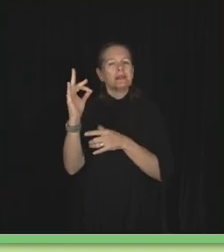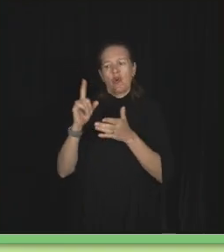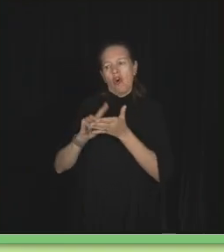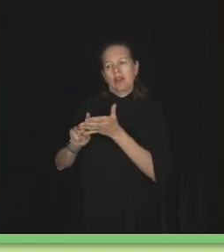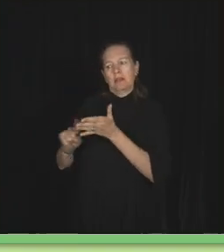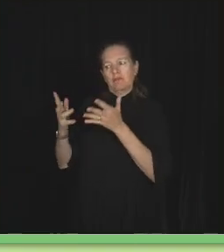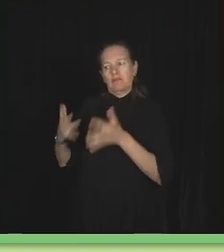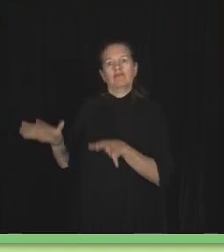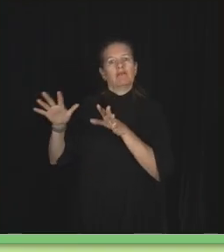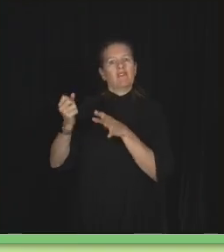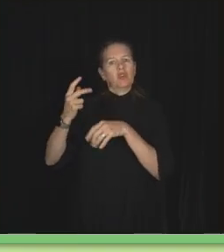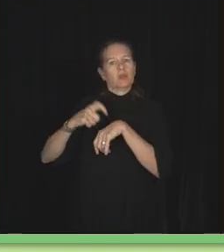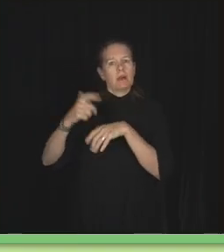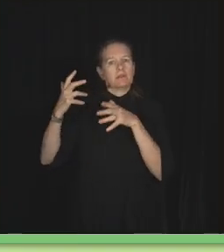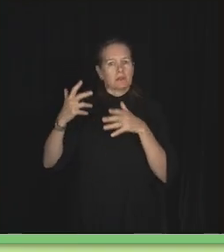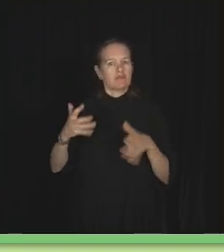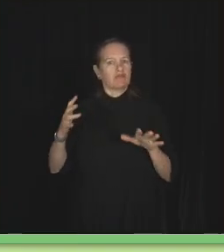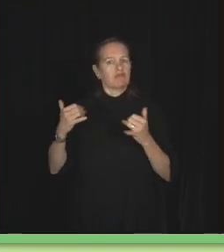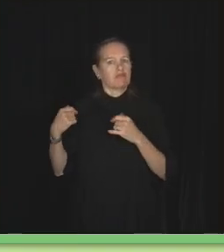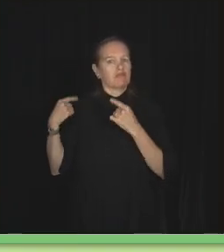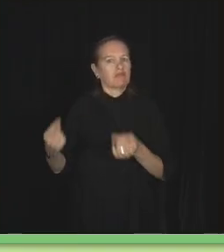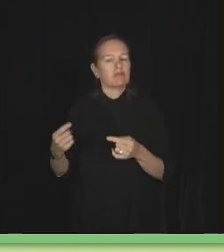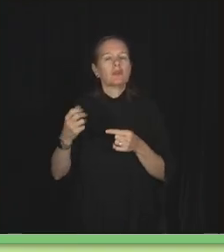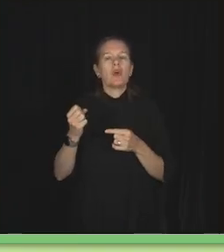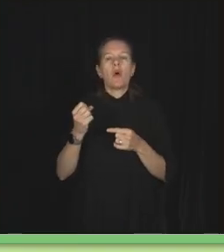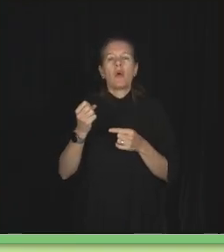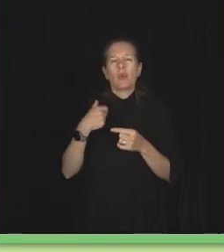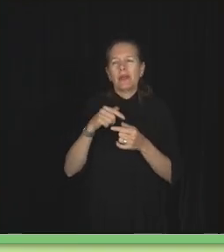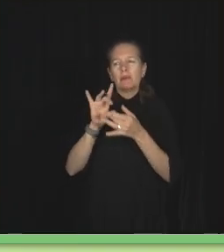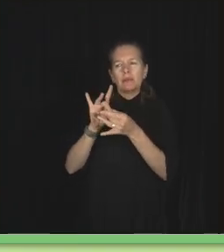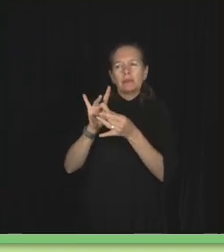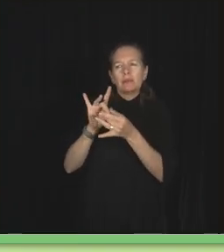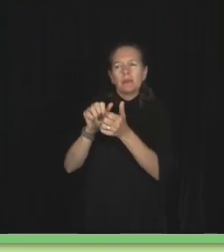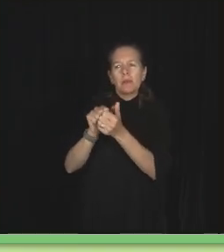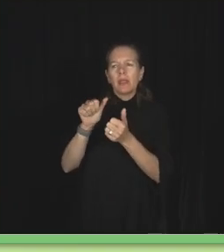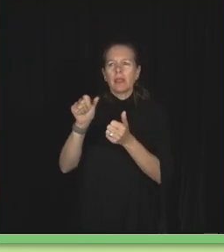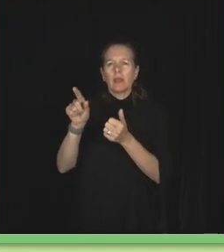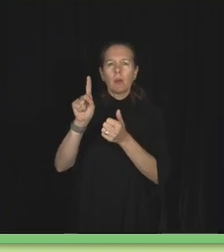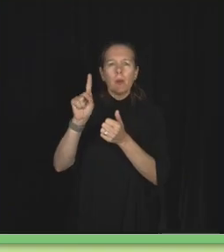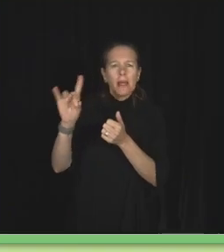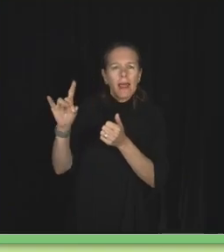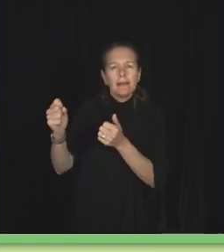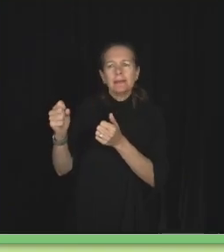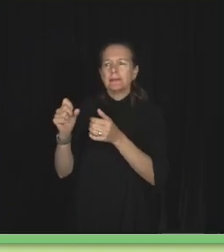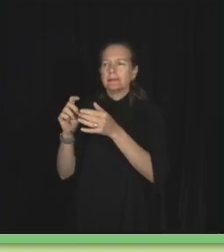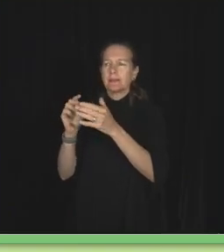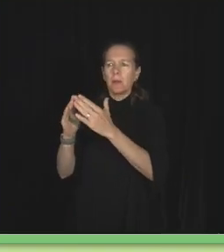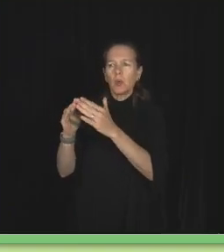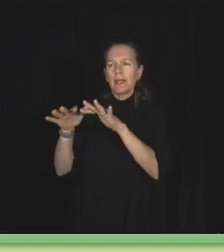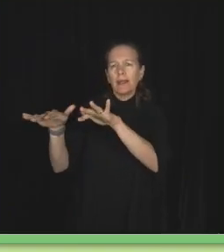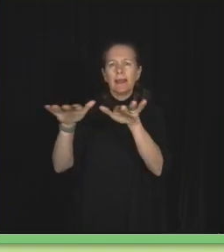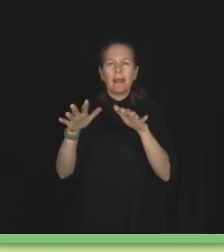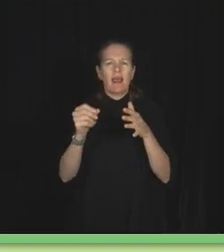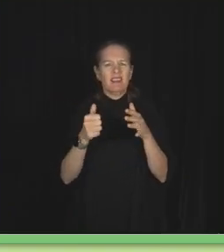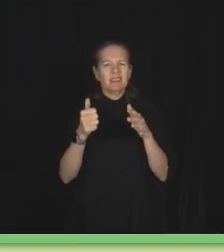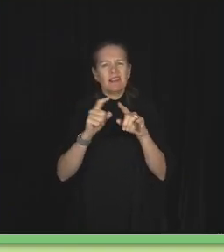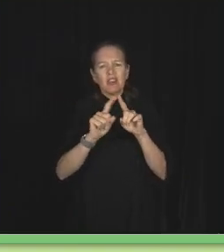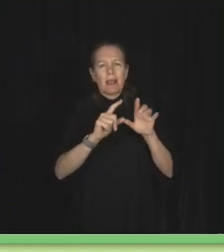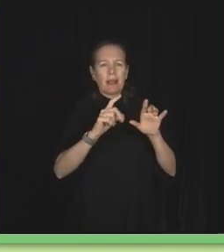already. It required a lot of coordination with the Kubernetes community and the different subcommittees and